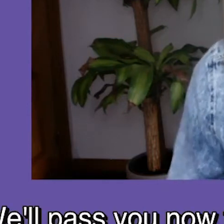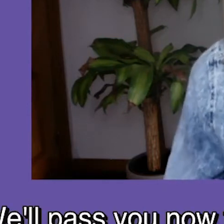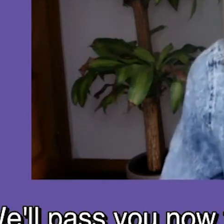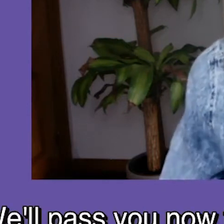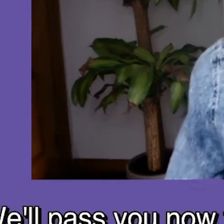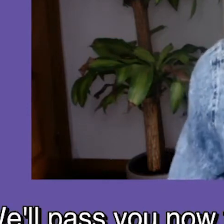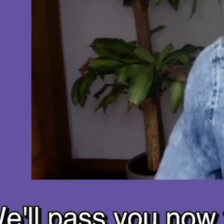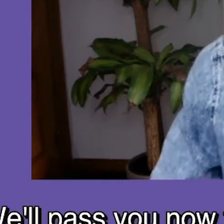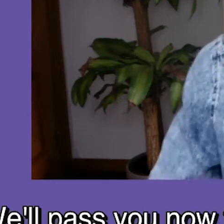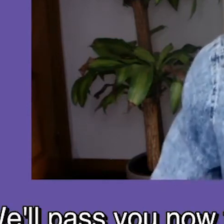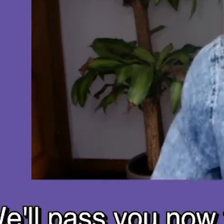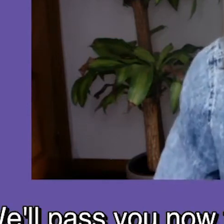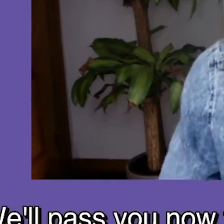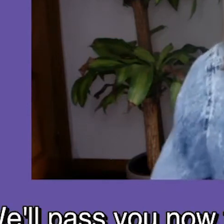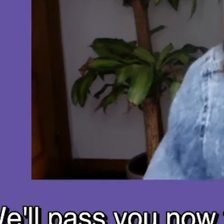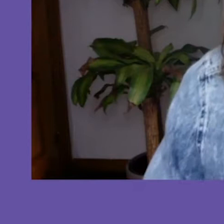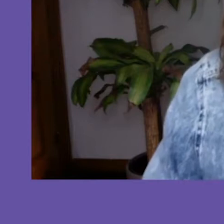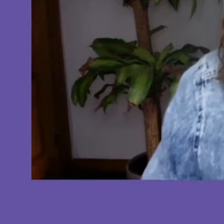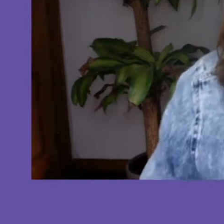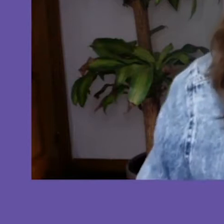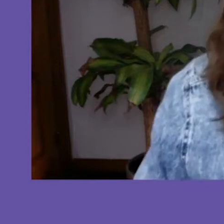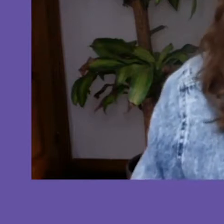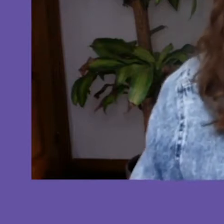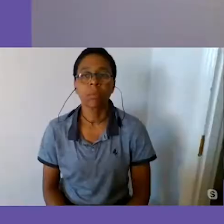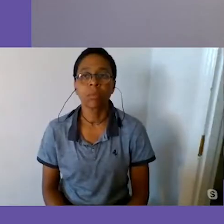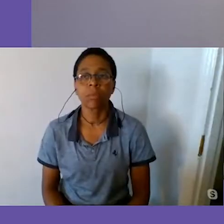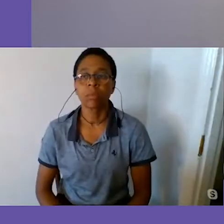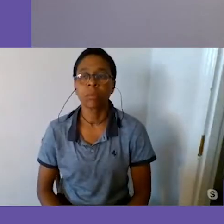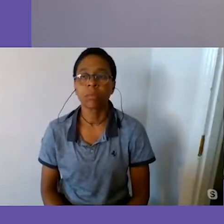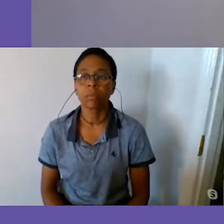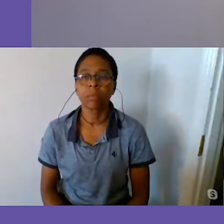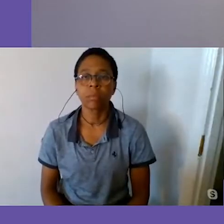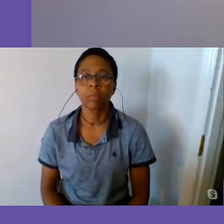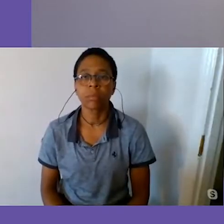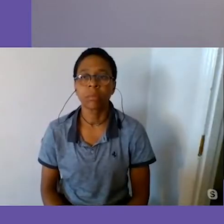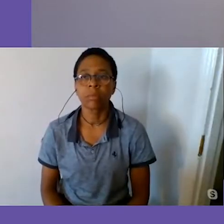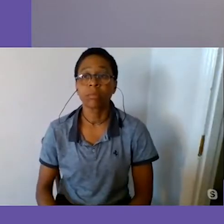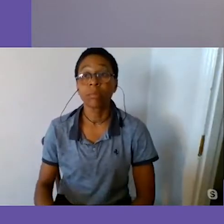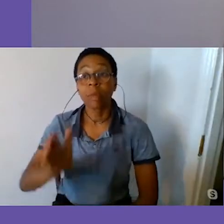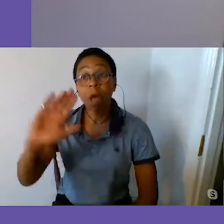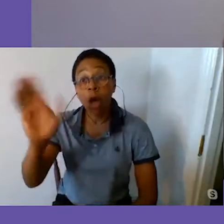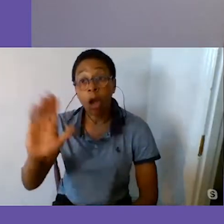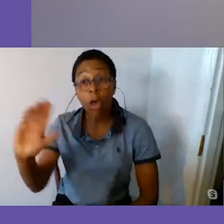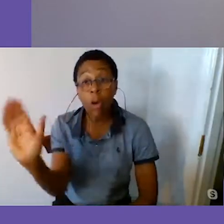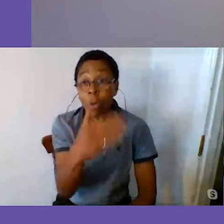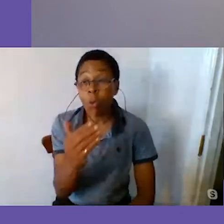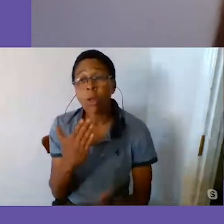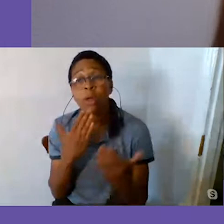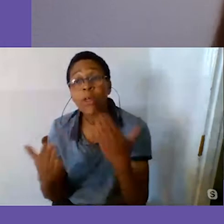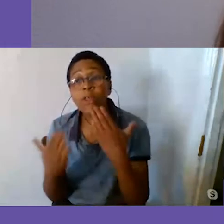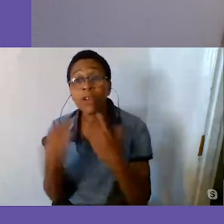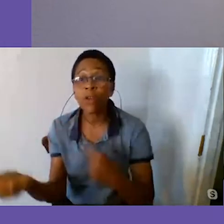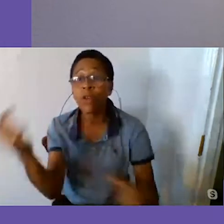to Vera, Naomi and Womxn. Thank you very much. Hi everyone, thank you for joining us. We're going to be